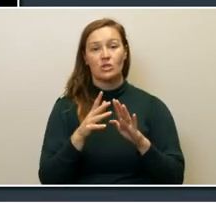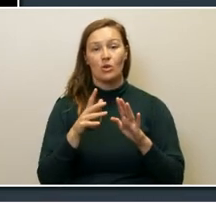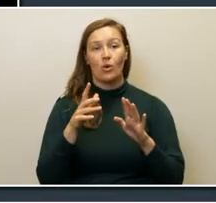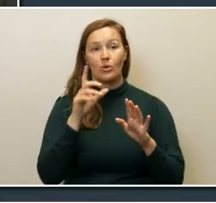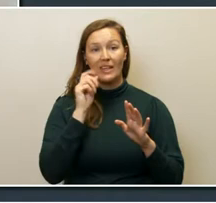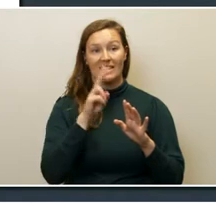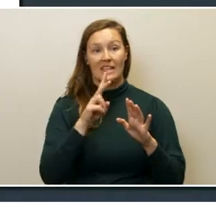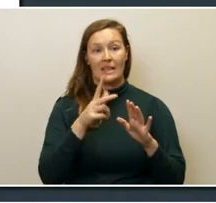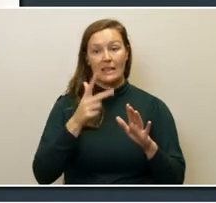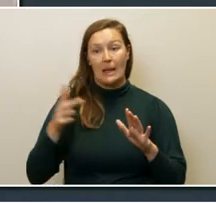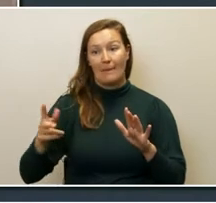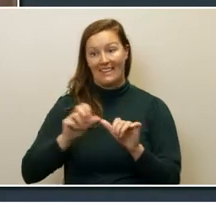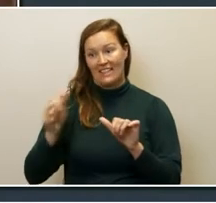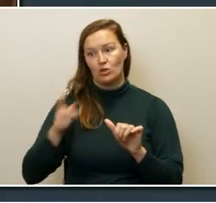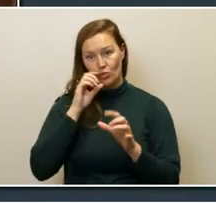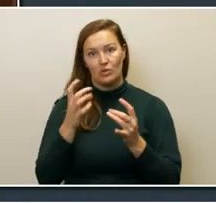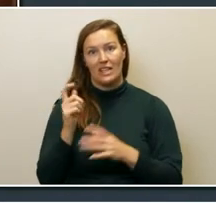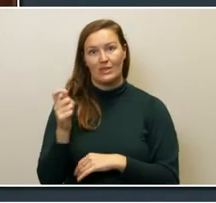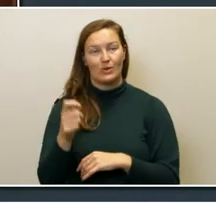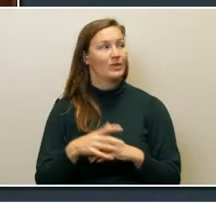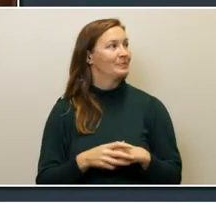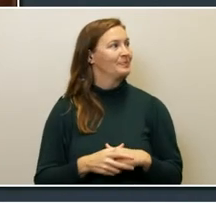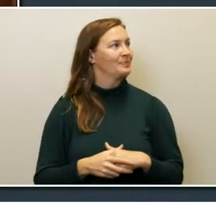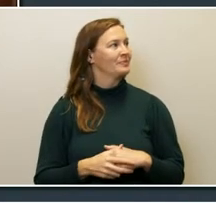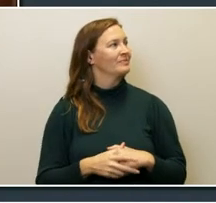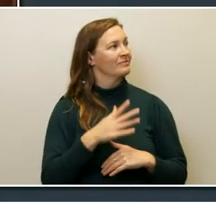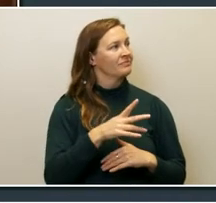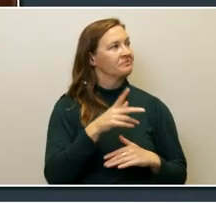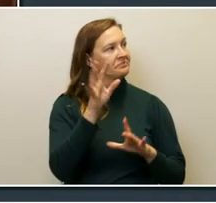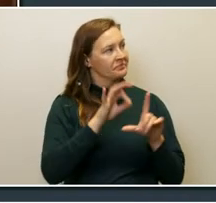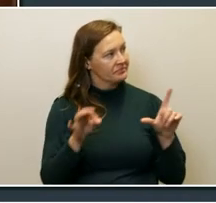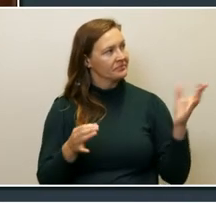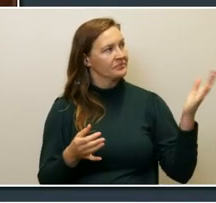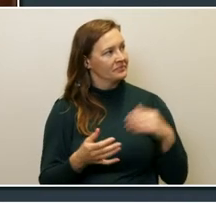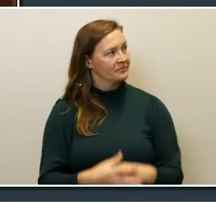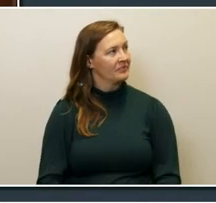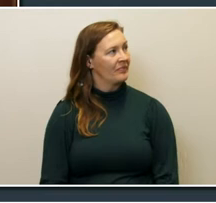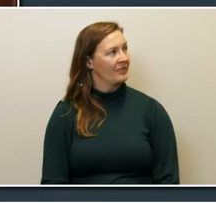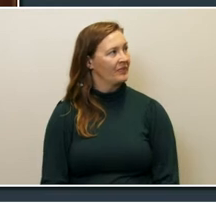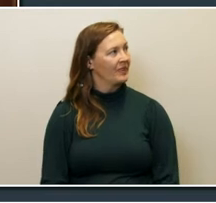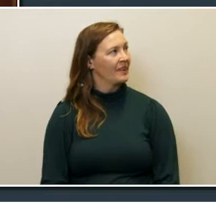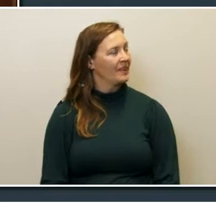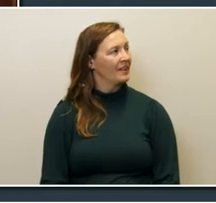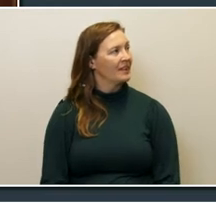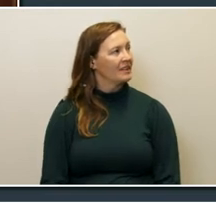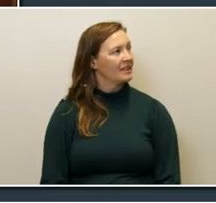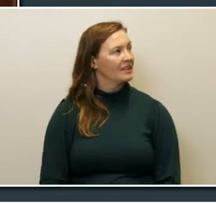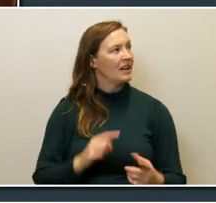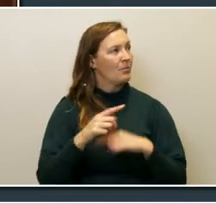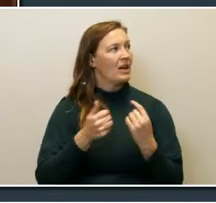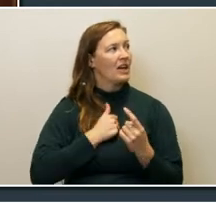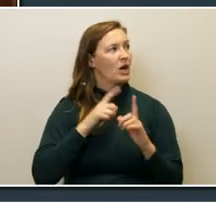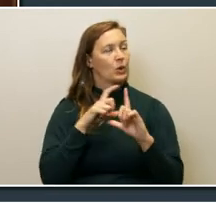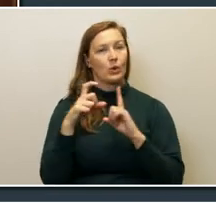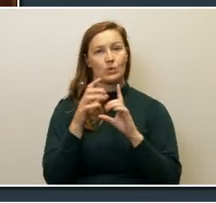will begin soon. That's just a bit of graphics in terms of our cultural